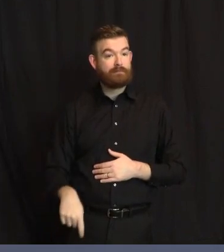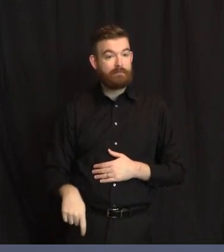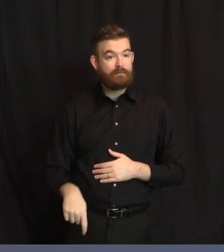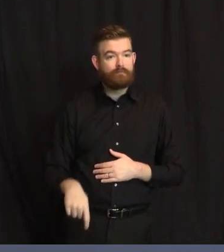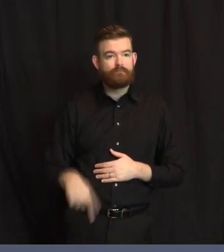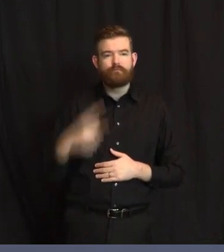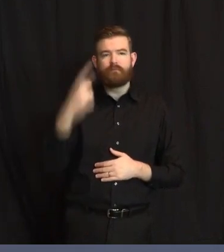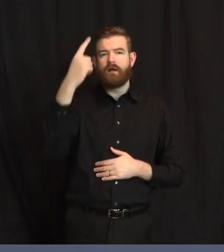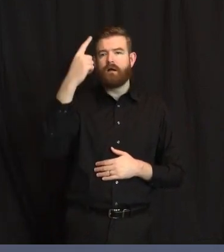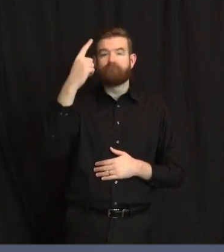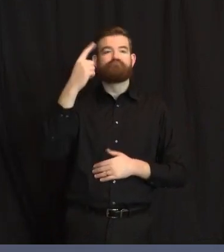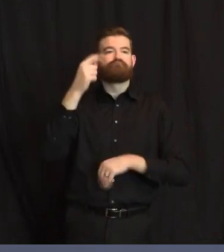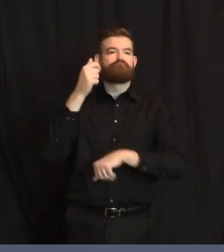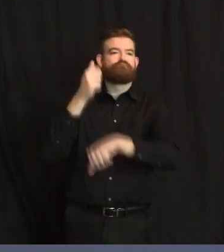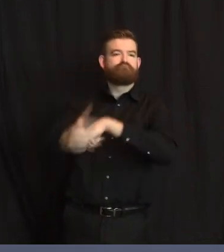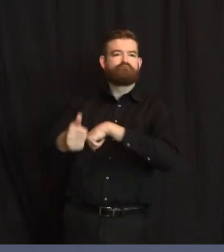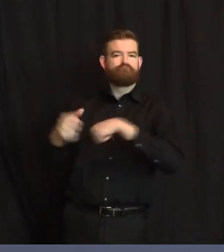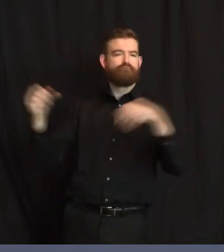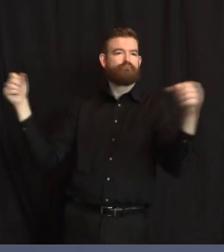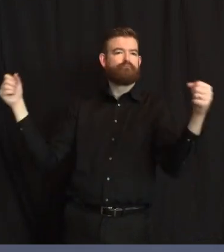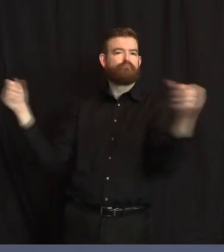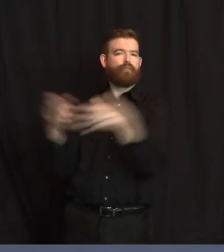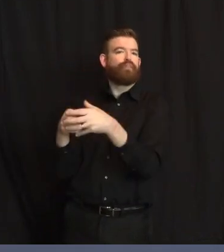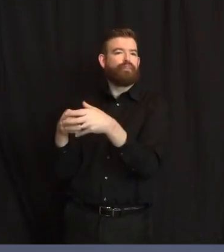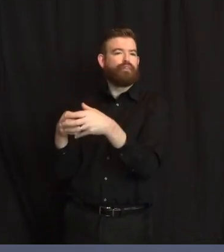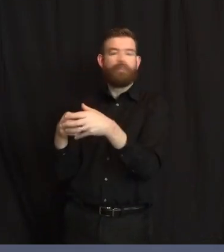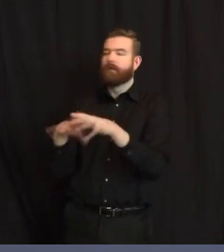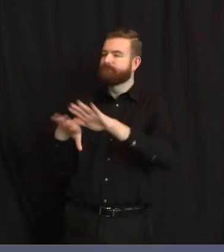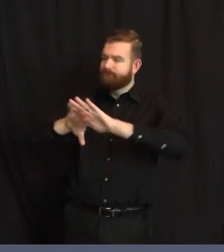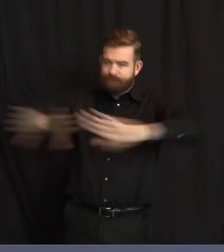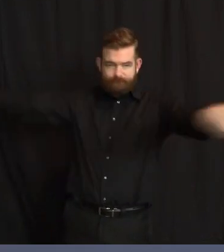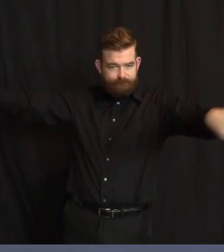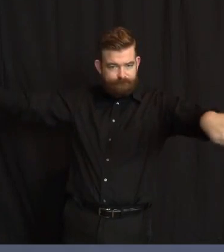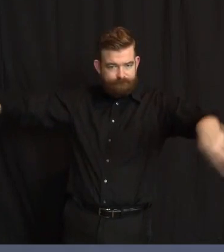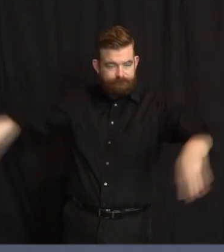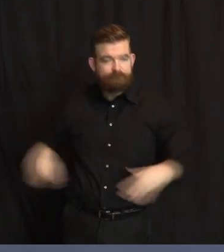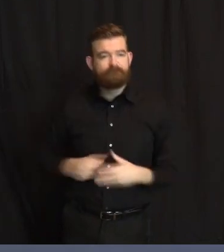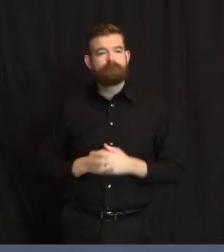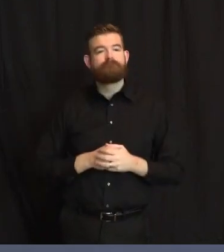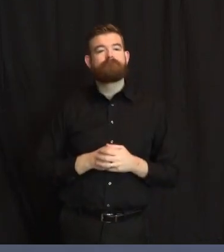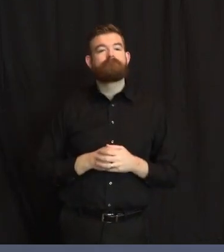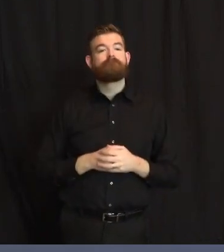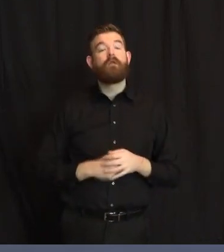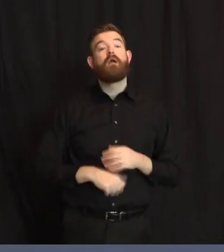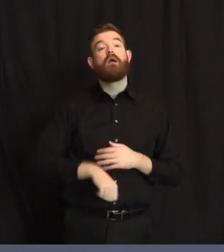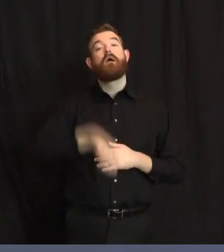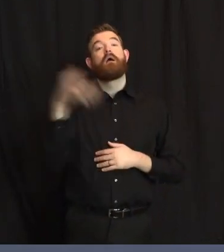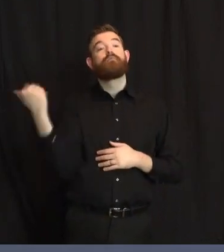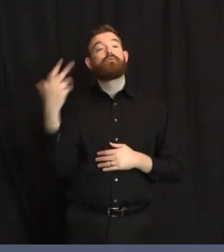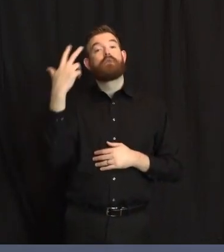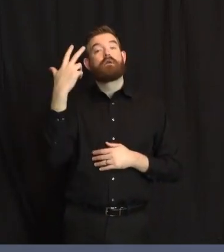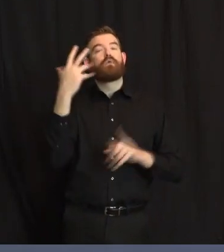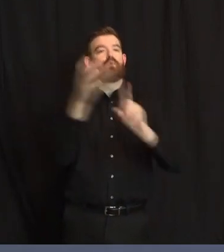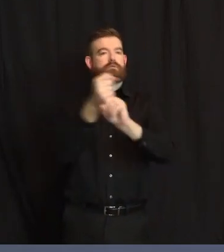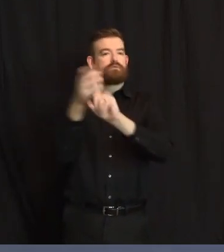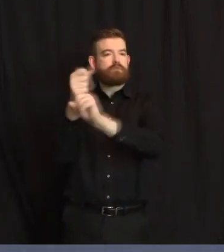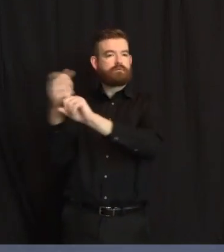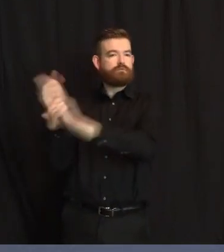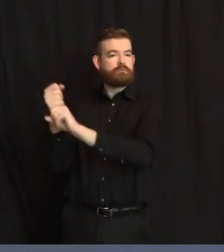in Union, 3 subjects were arrested in violation of the executive order and also for burglarizing